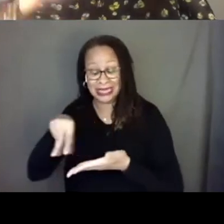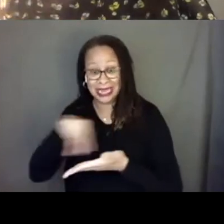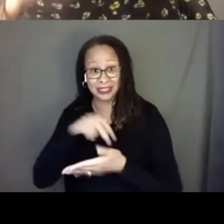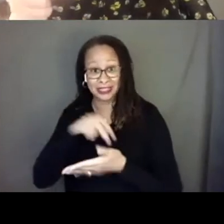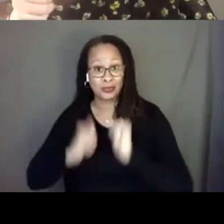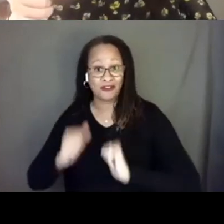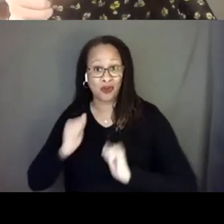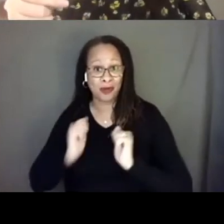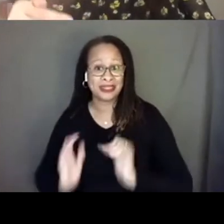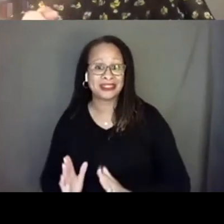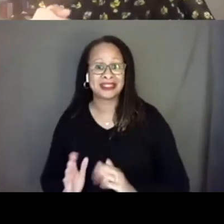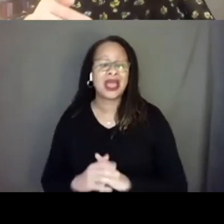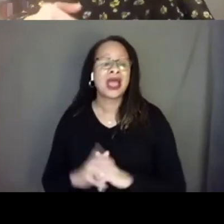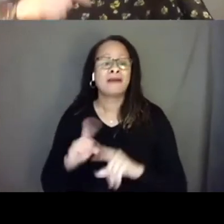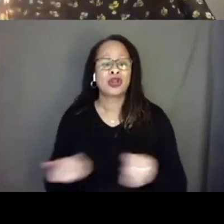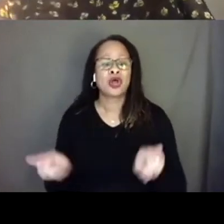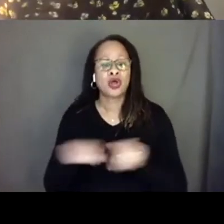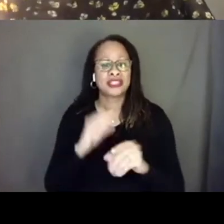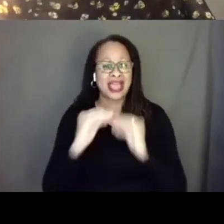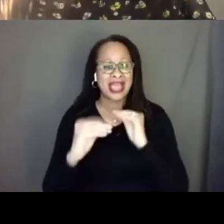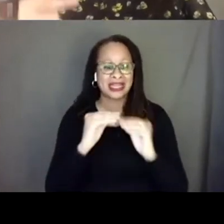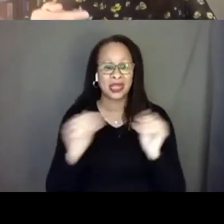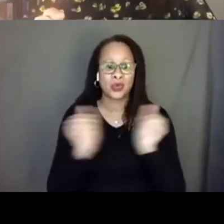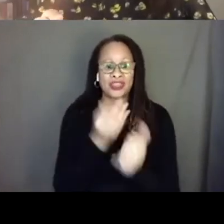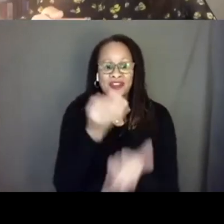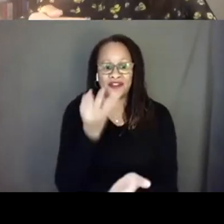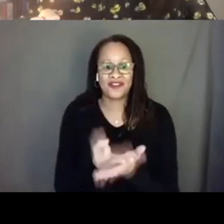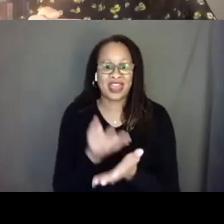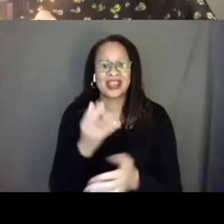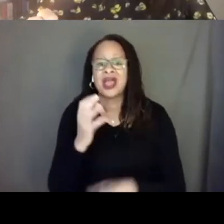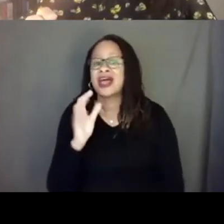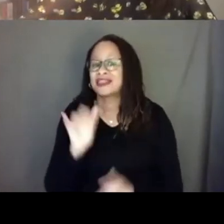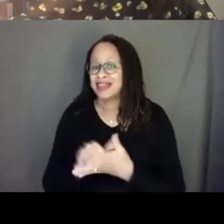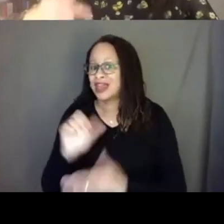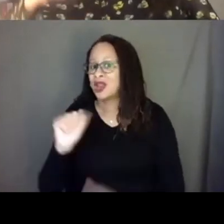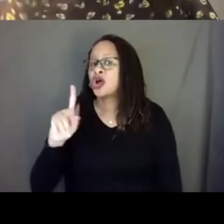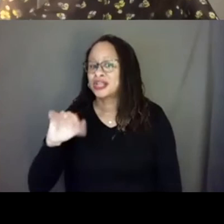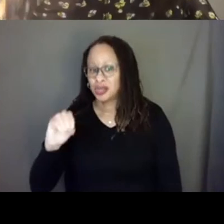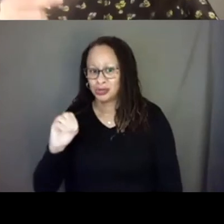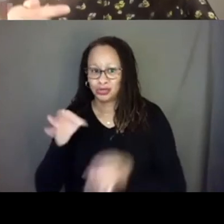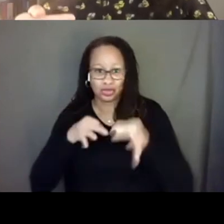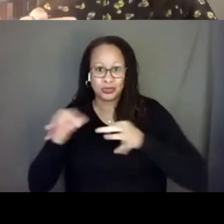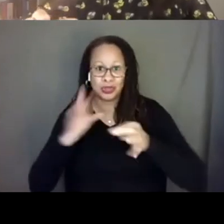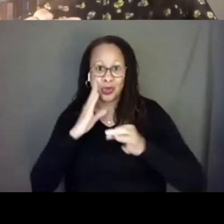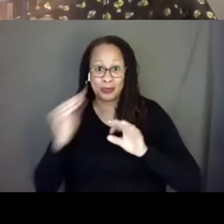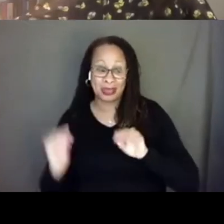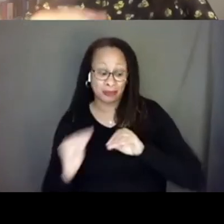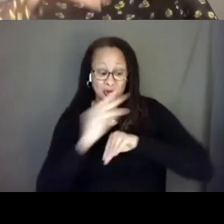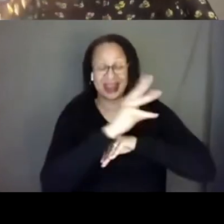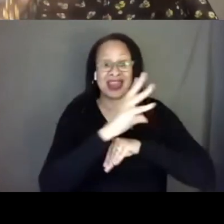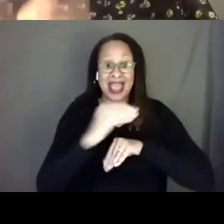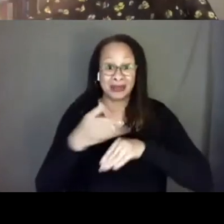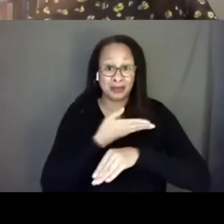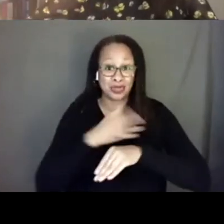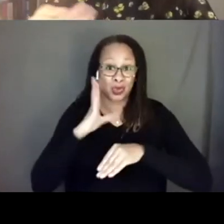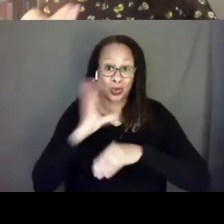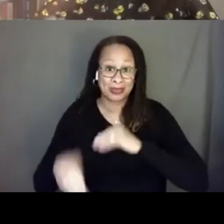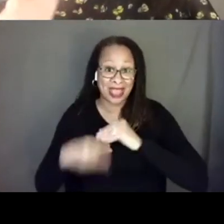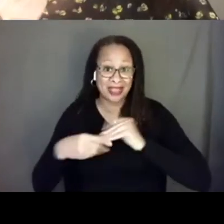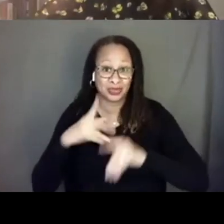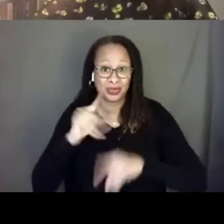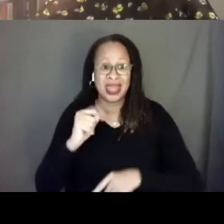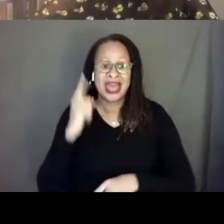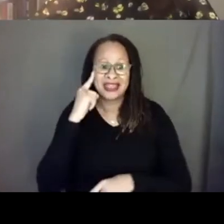but also editing it with, you know, the fact that audio descriptions were going to go in and that music was going to go in, but we were going to have, I think we